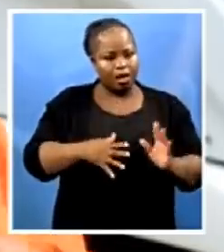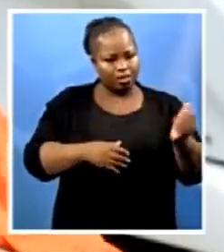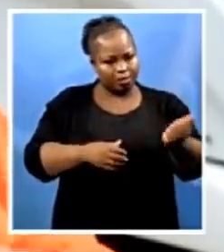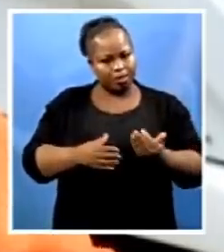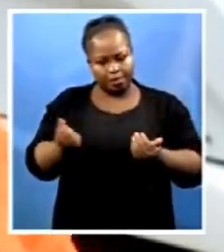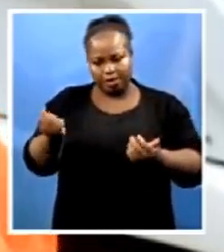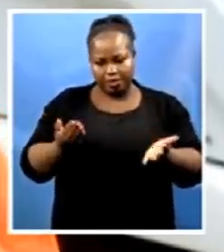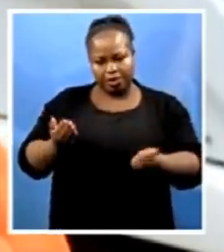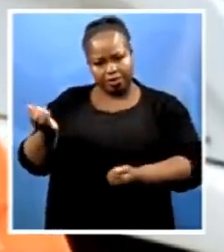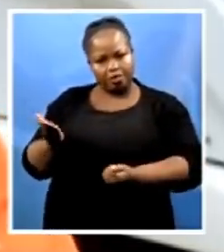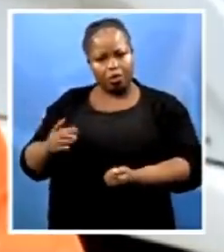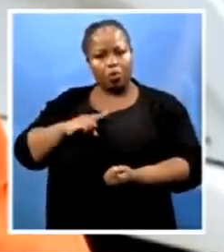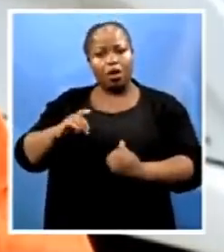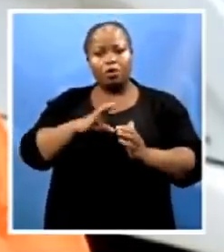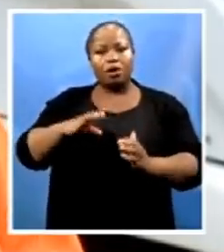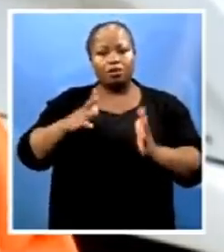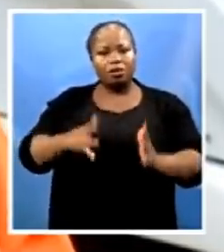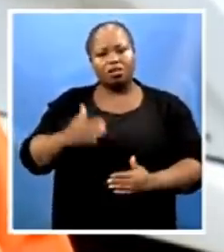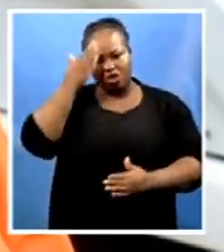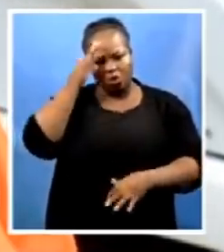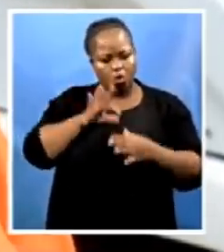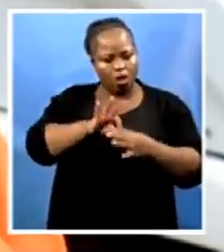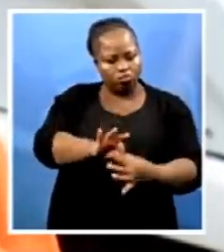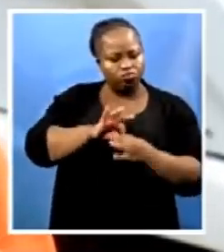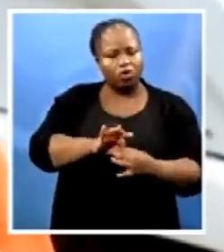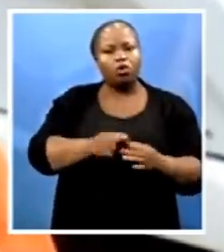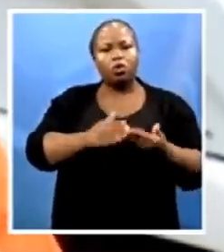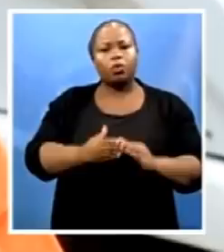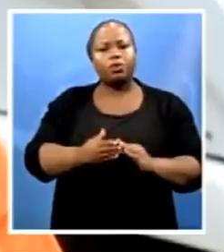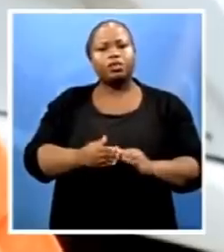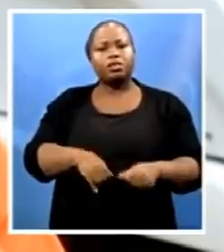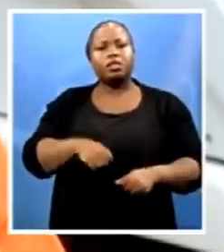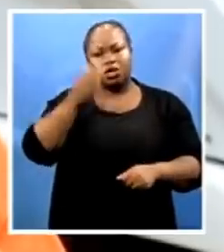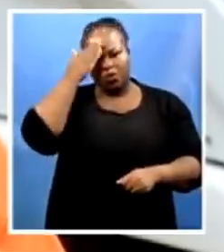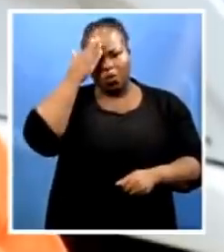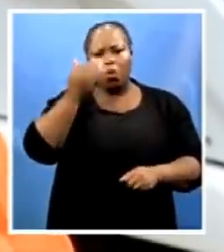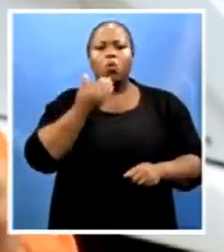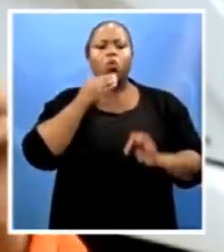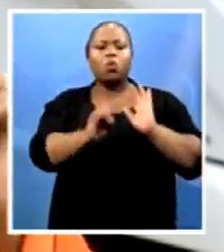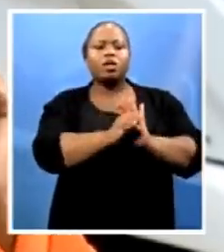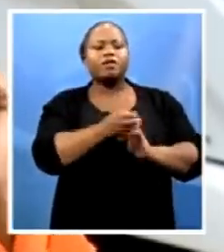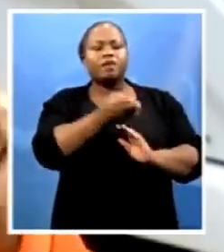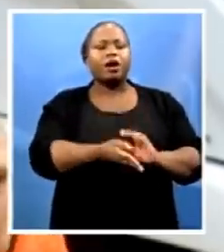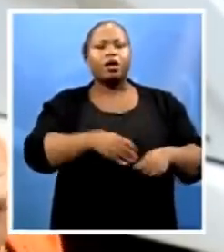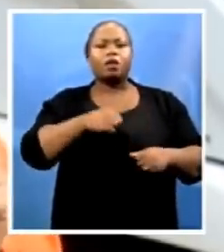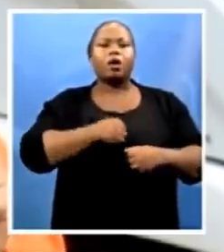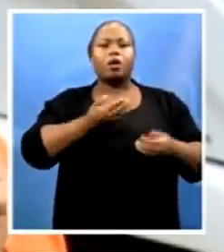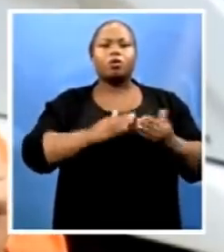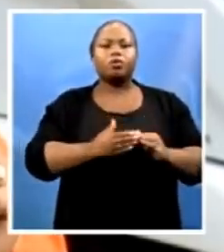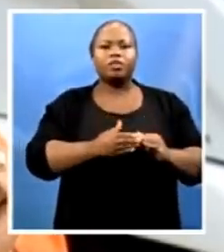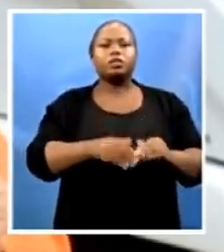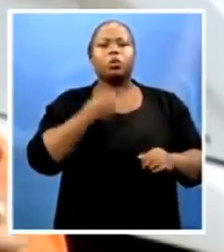people to anyone who can come up with a needy person. So as of now, we don't find that joy, and by the